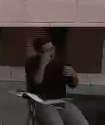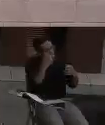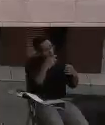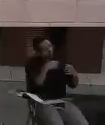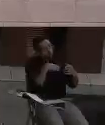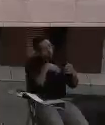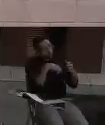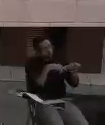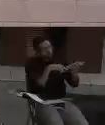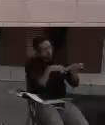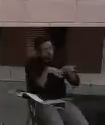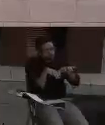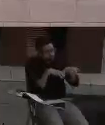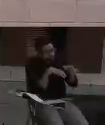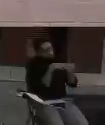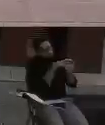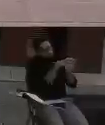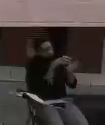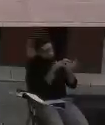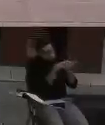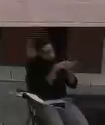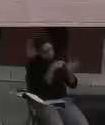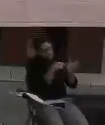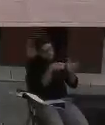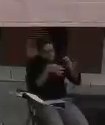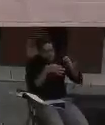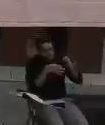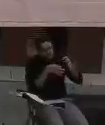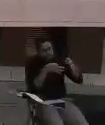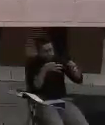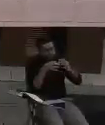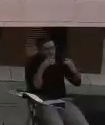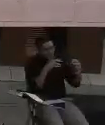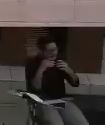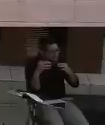various opinions striking back at one another.